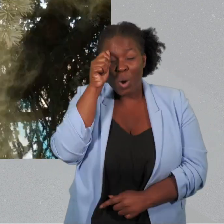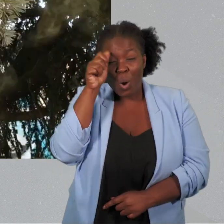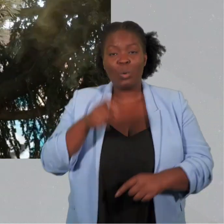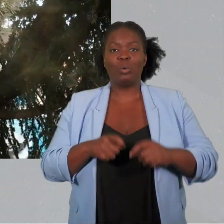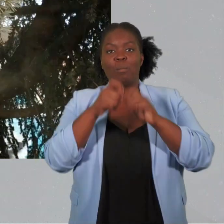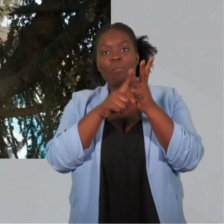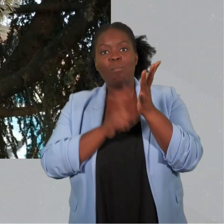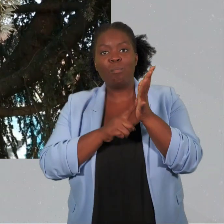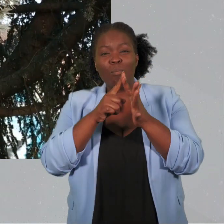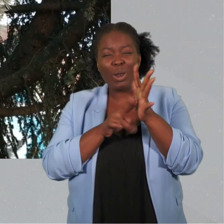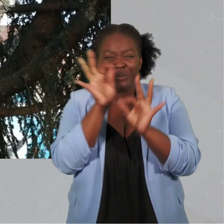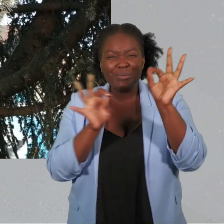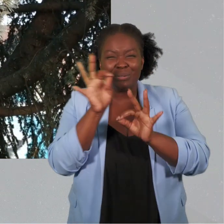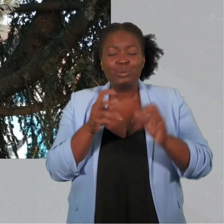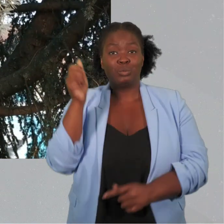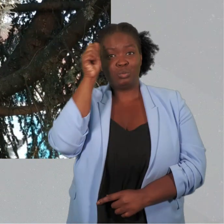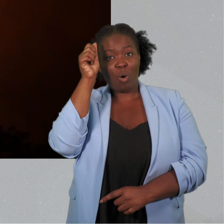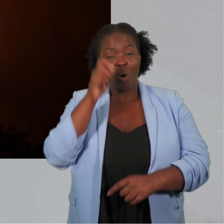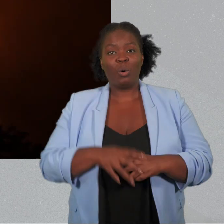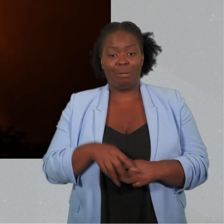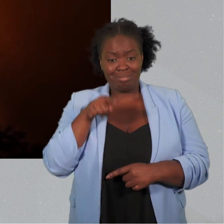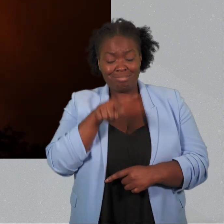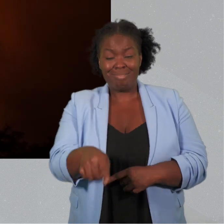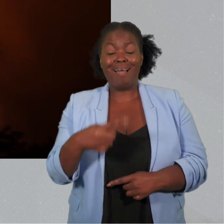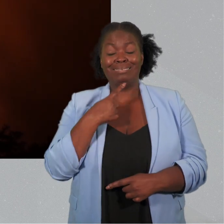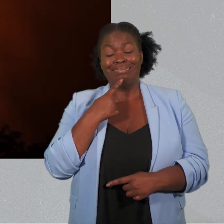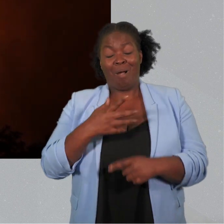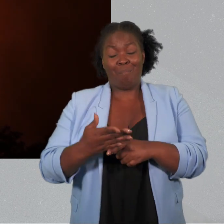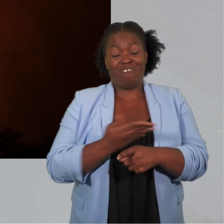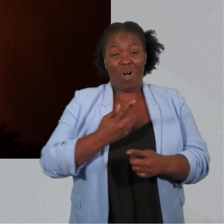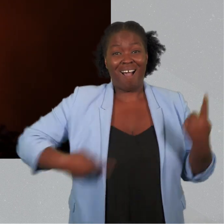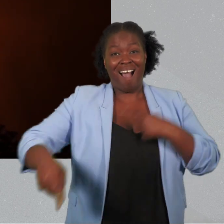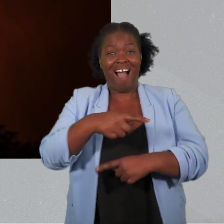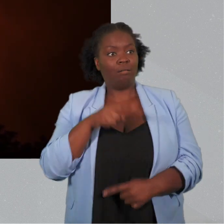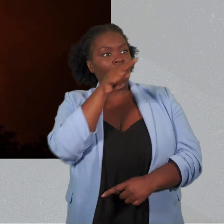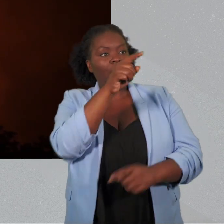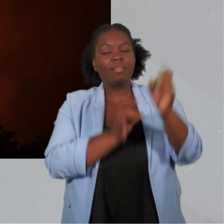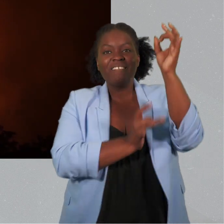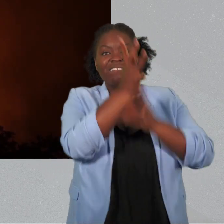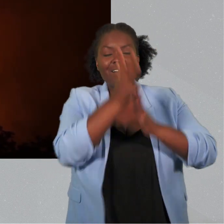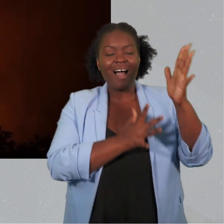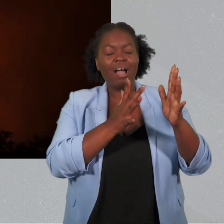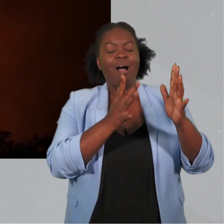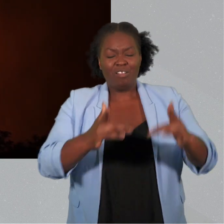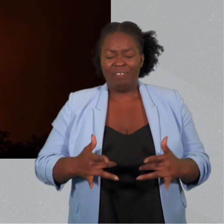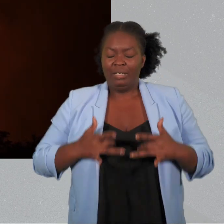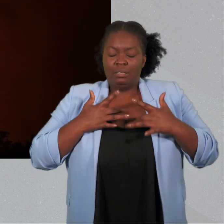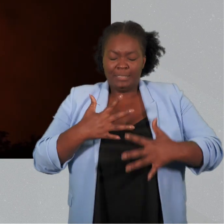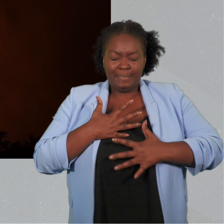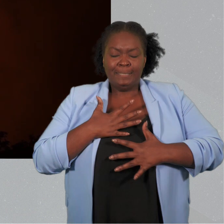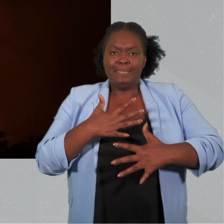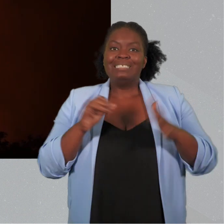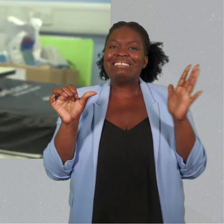of the pollen seasons. They can tell if there's been a wildfire before anyone else, because they can feel it in the way they're breathing.